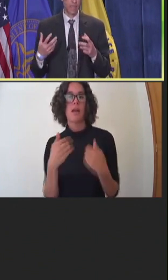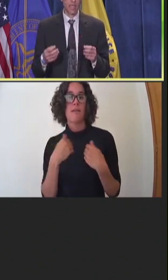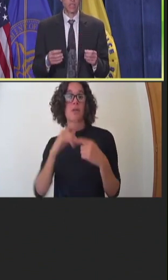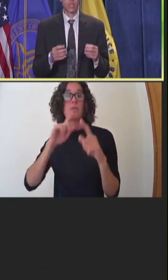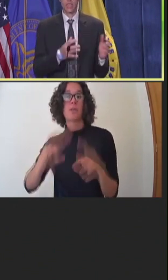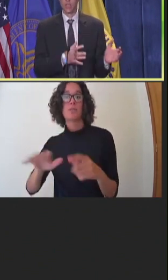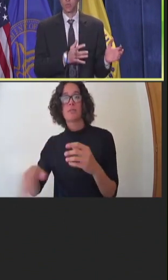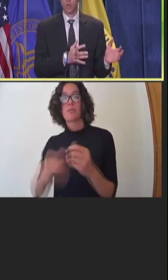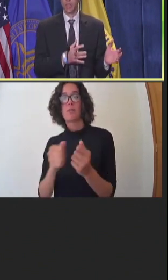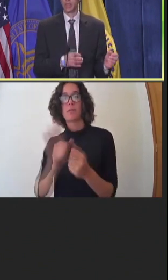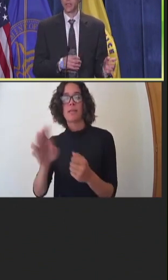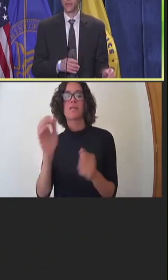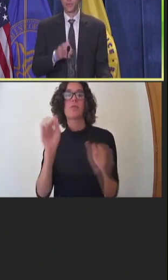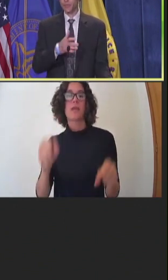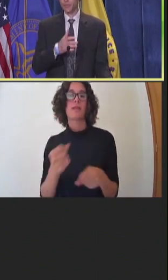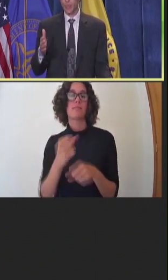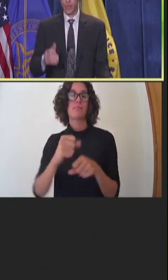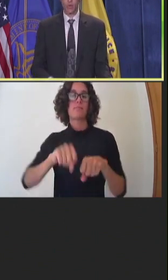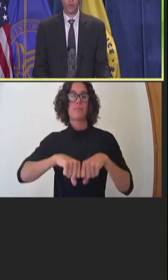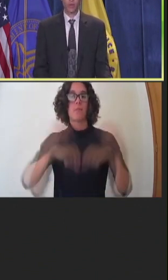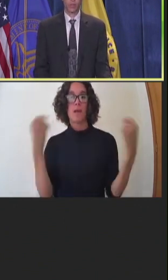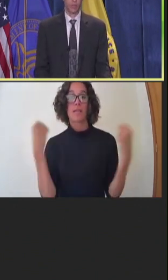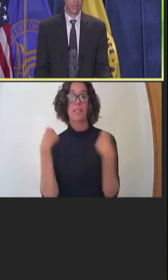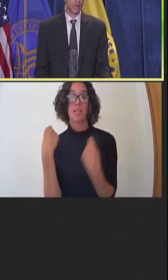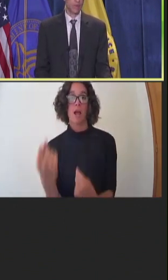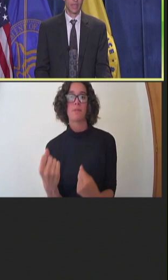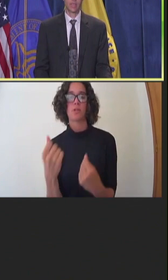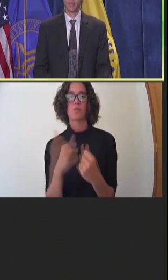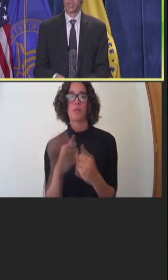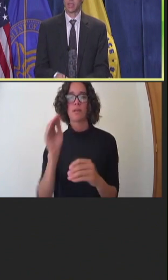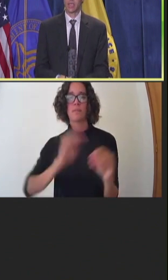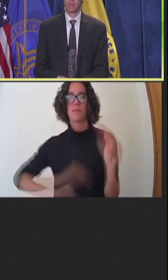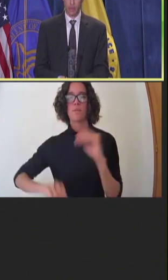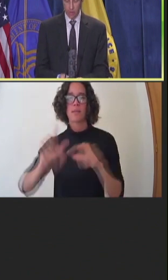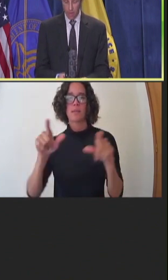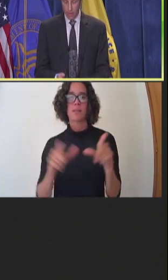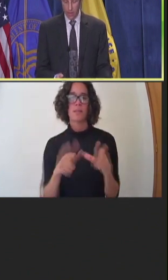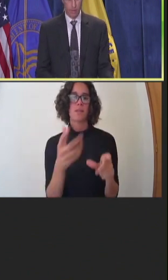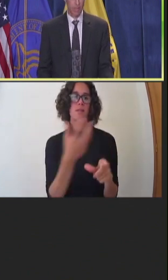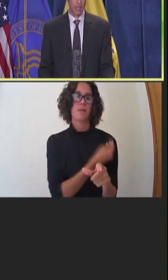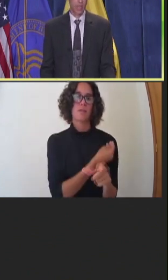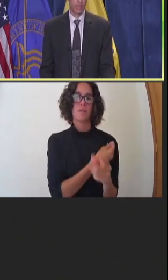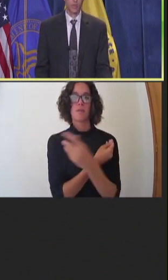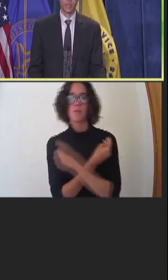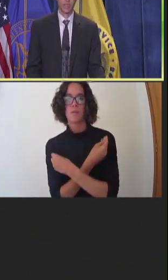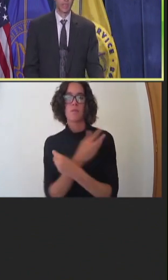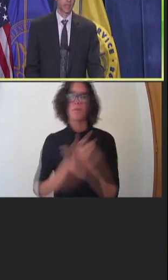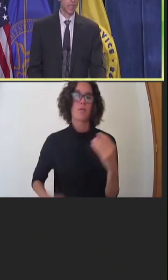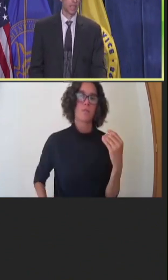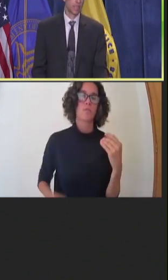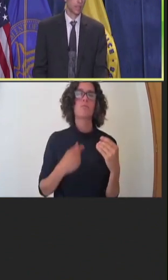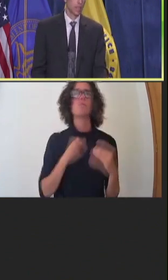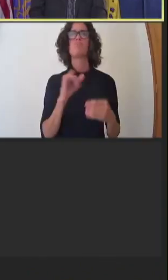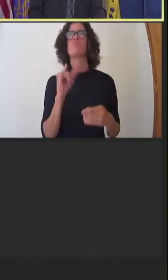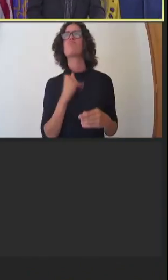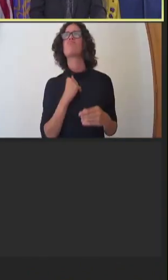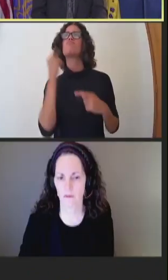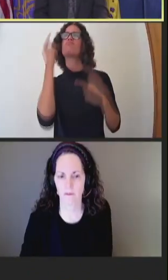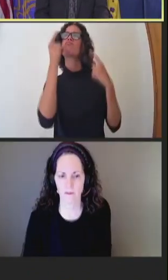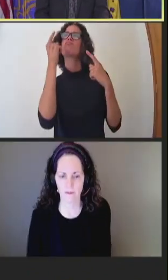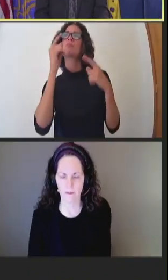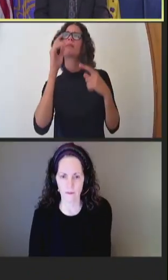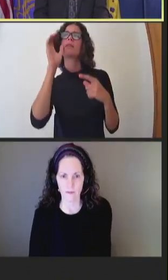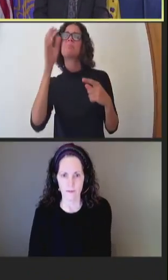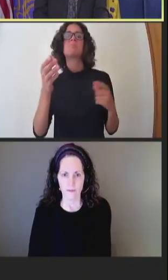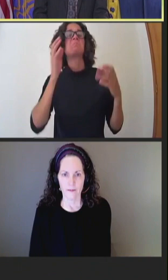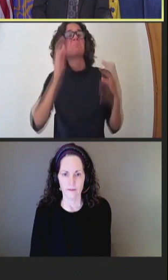of vaccination. That's just one hint. There were other little bits of evidence that made us think about this concept. And so we decided to study it. What